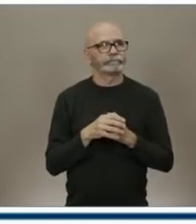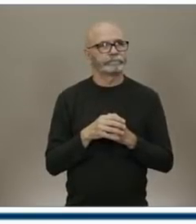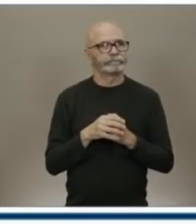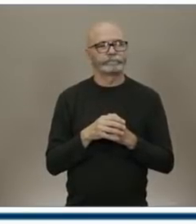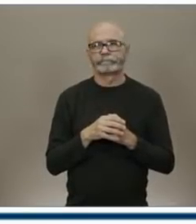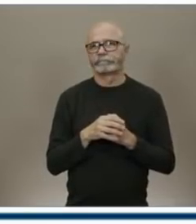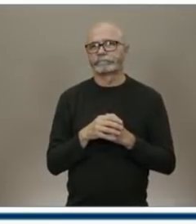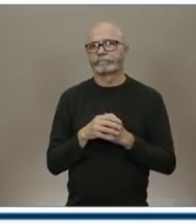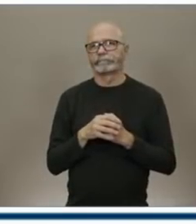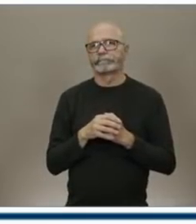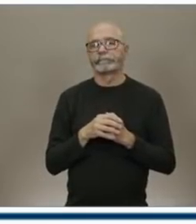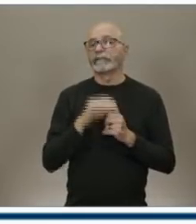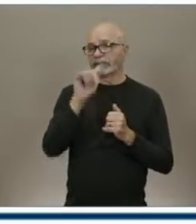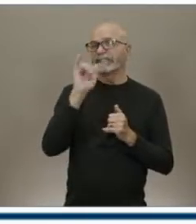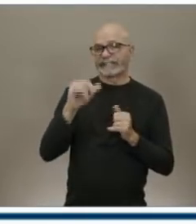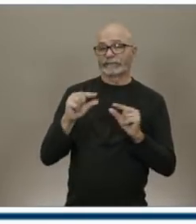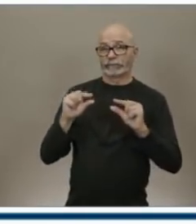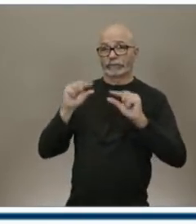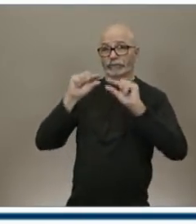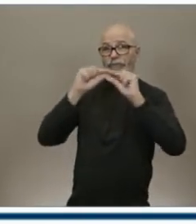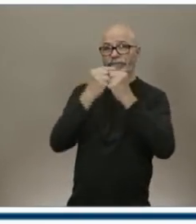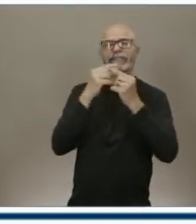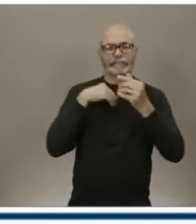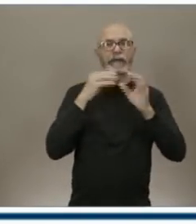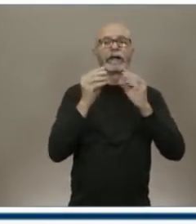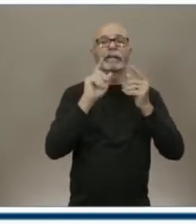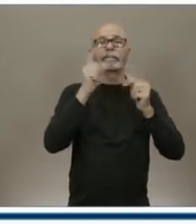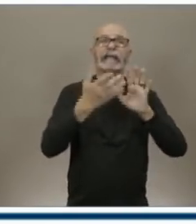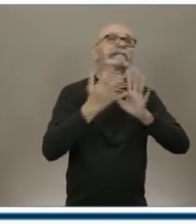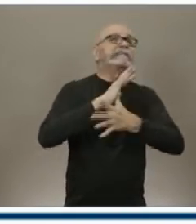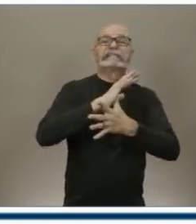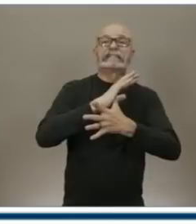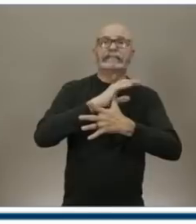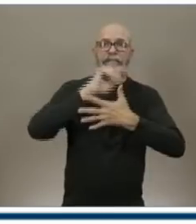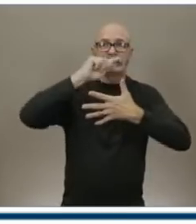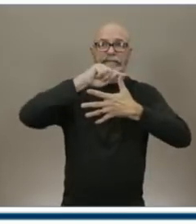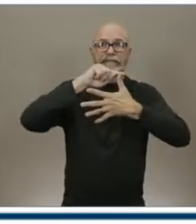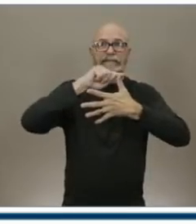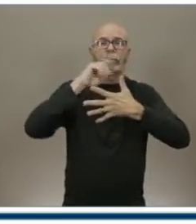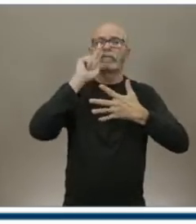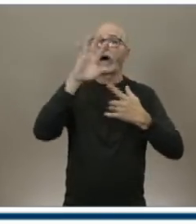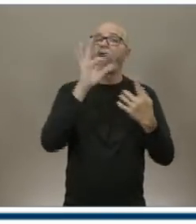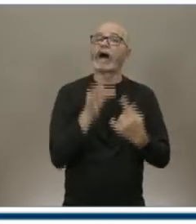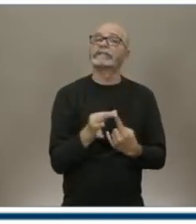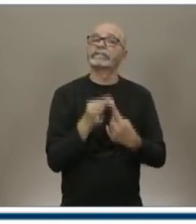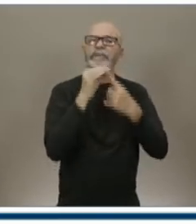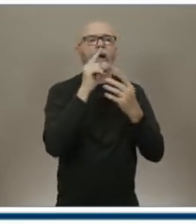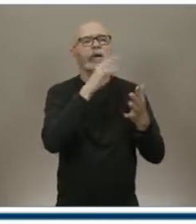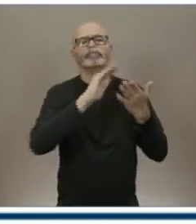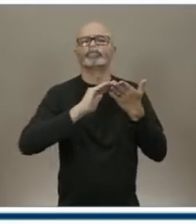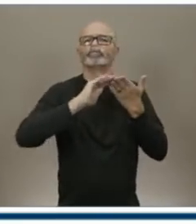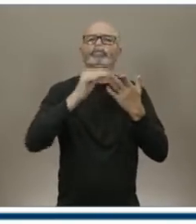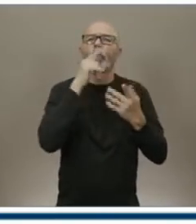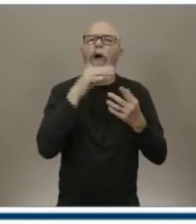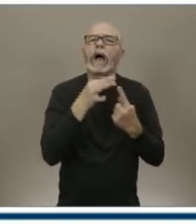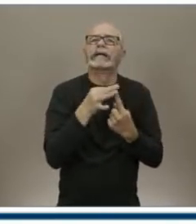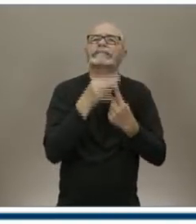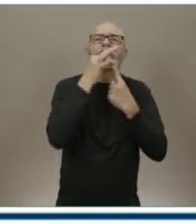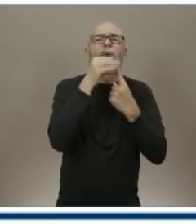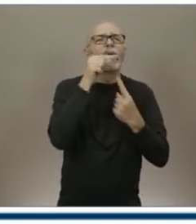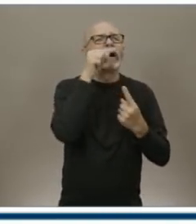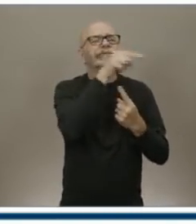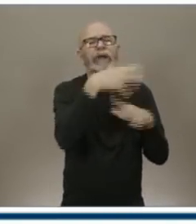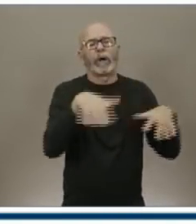been identified to vaccinate other people who are extremely vulnerable. For example, could a person who's in